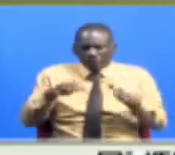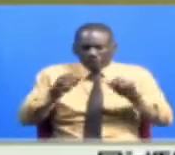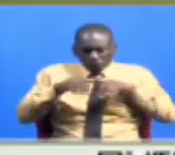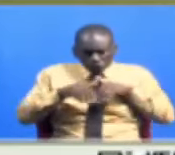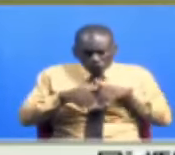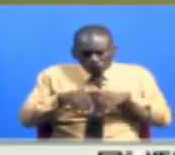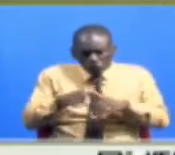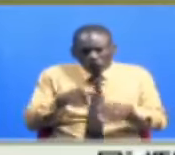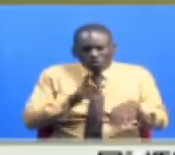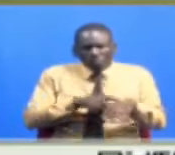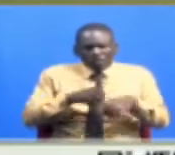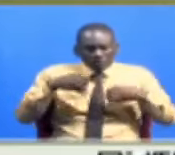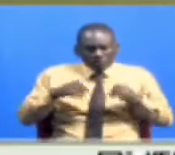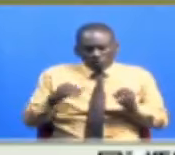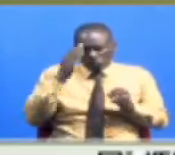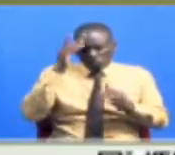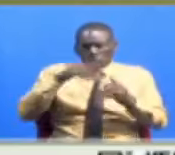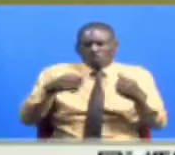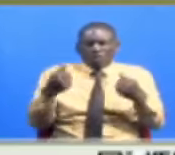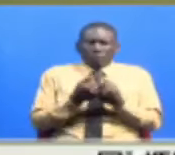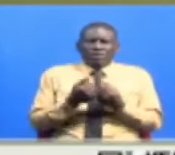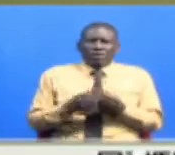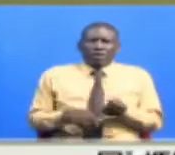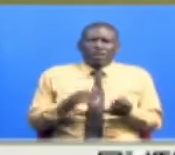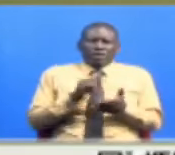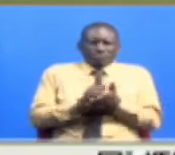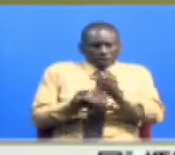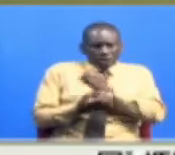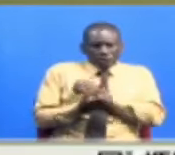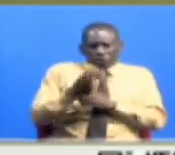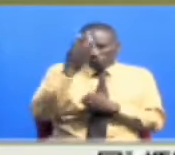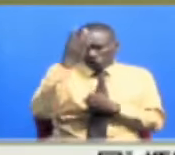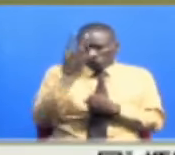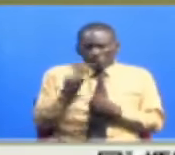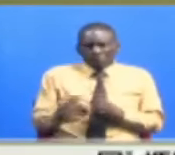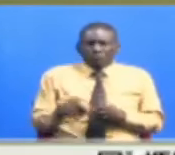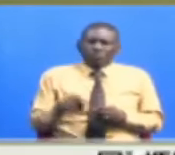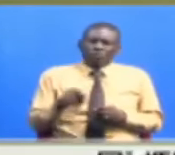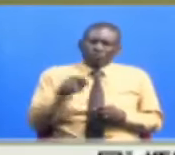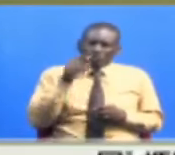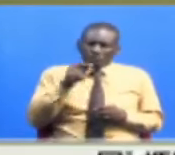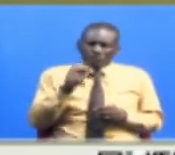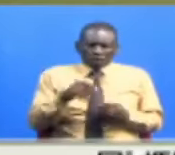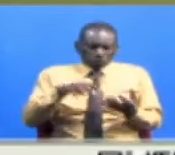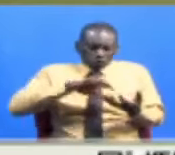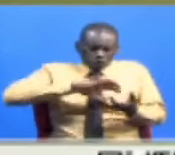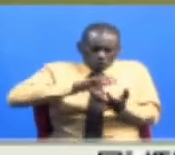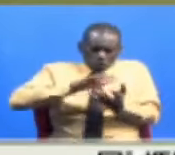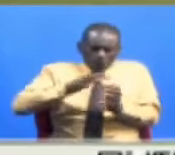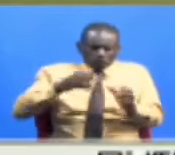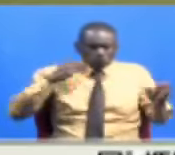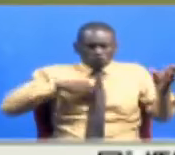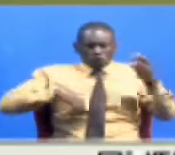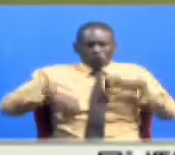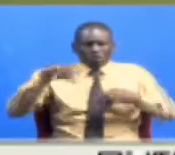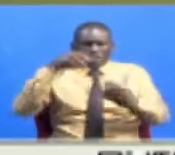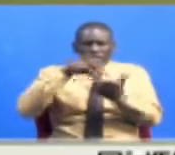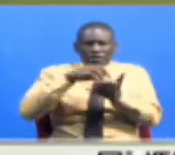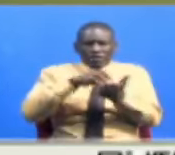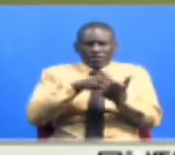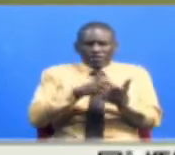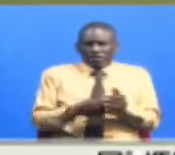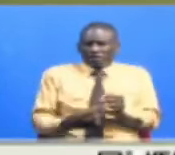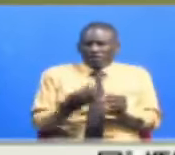will follow when seeking to know what happened. So that explains why these complex corruption